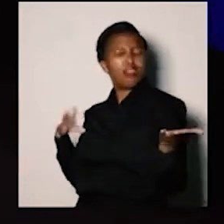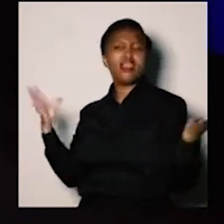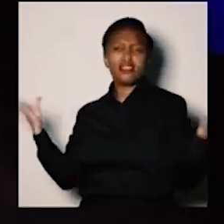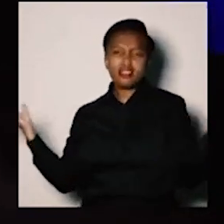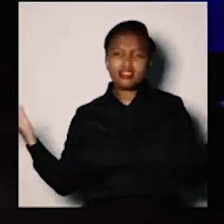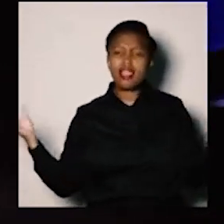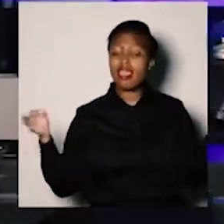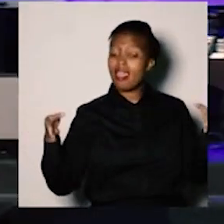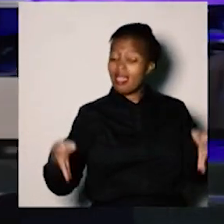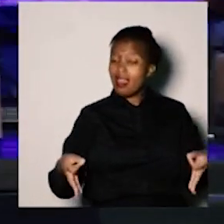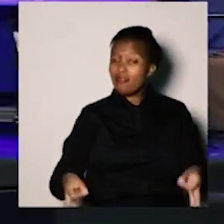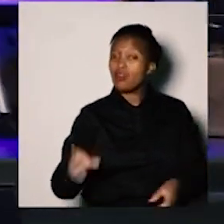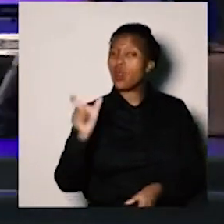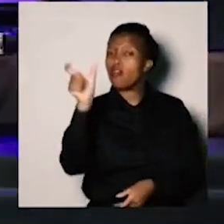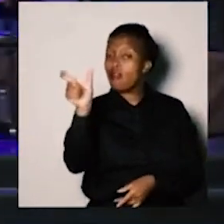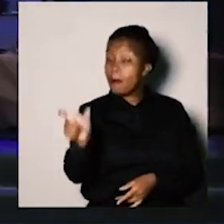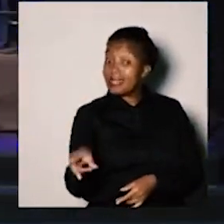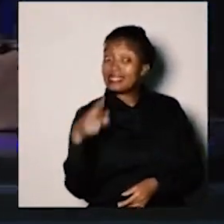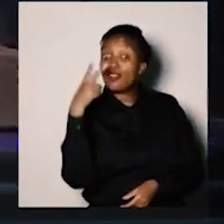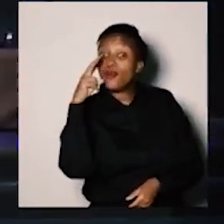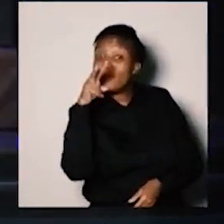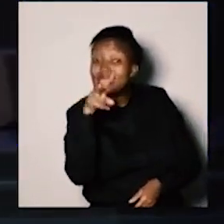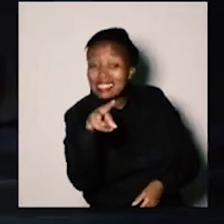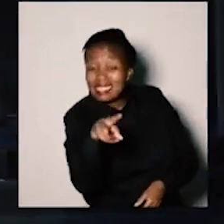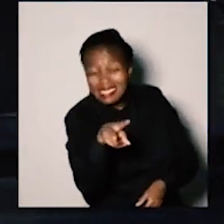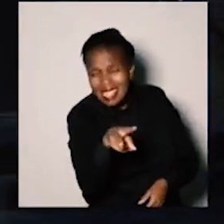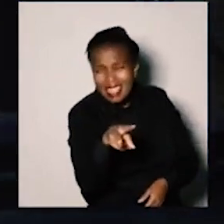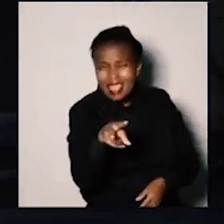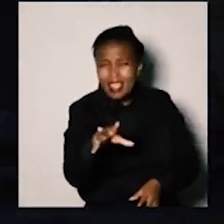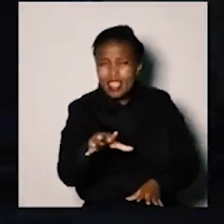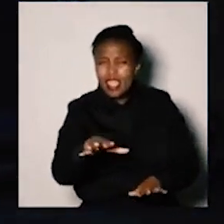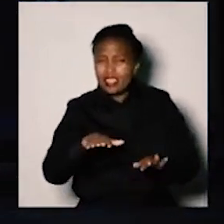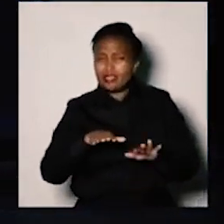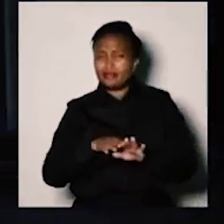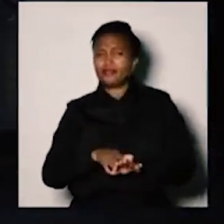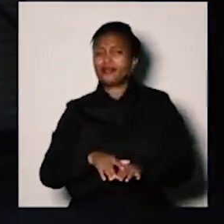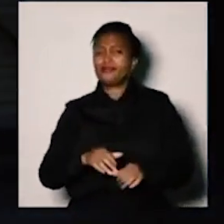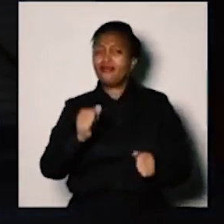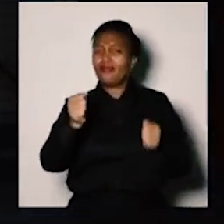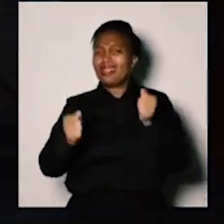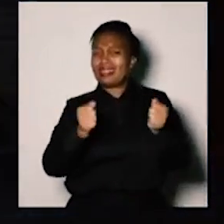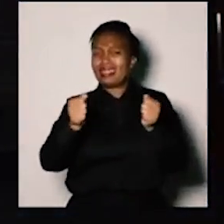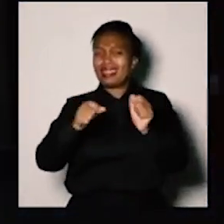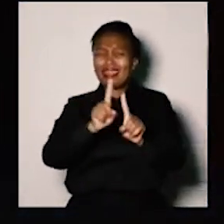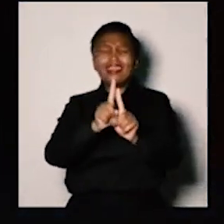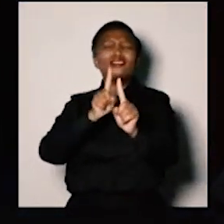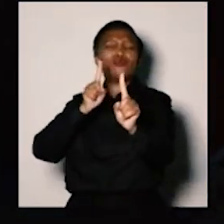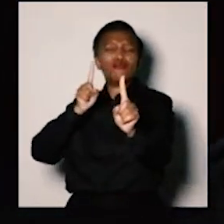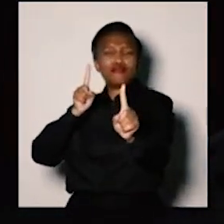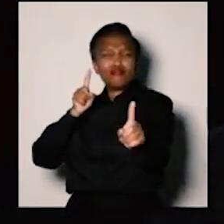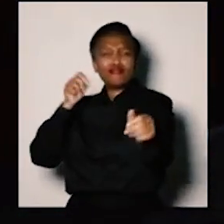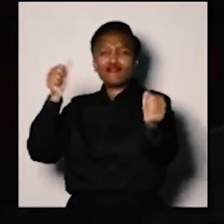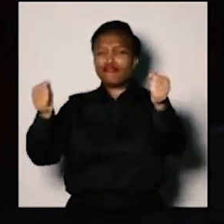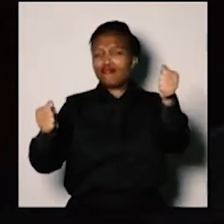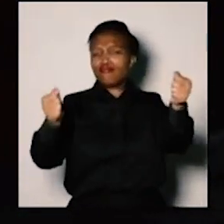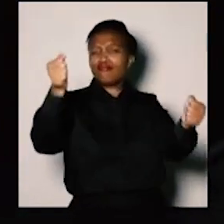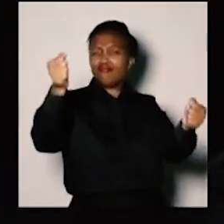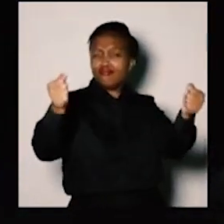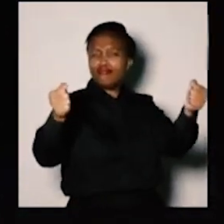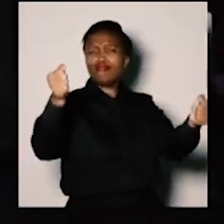a funeral, Yamoto, and you see this long motorcade, all the latest cars that you can ever